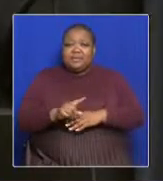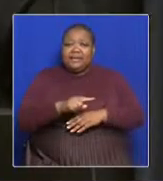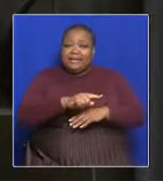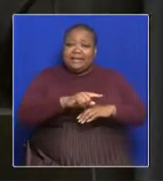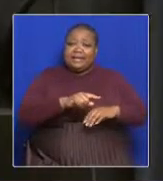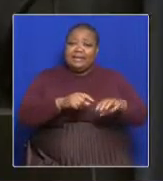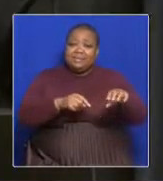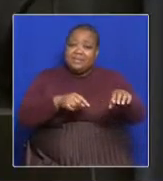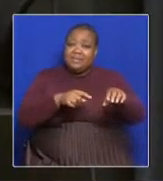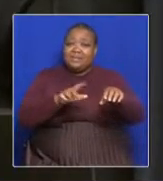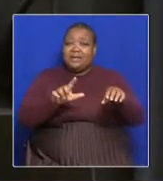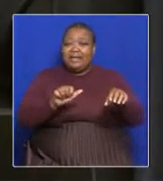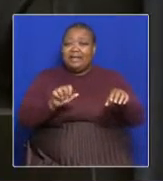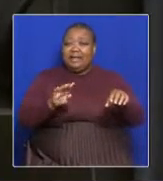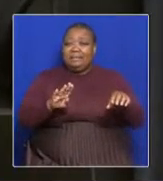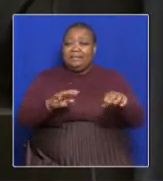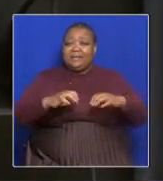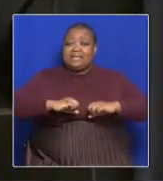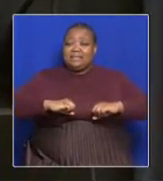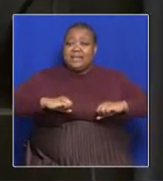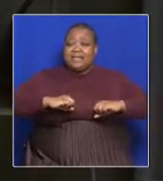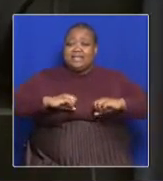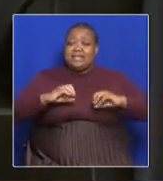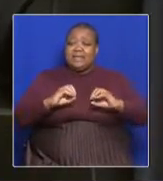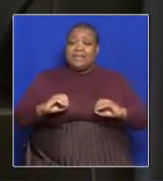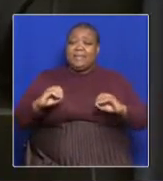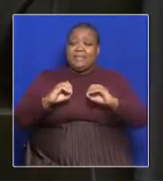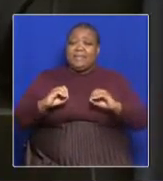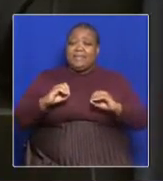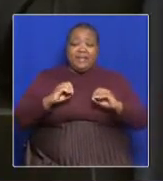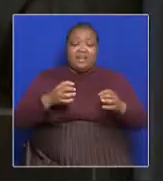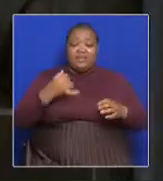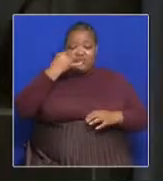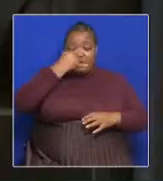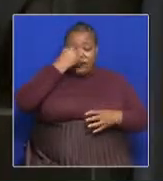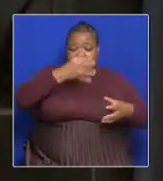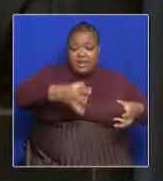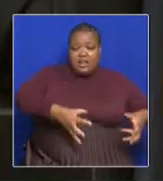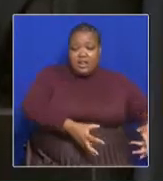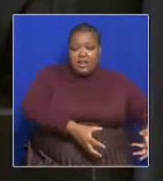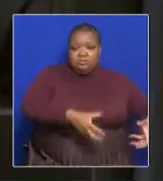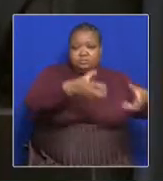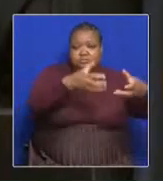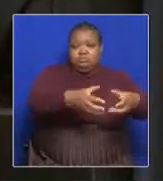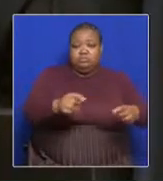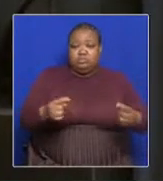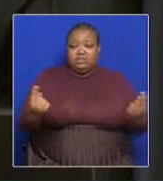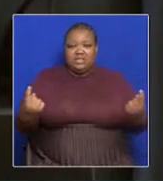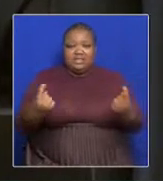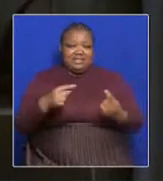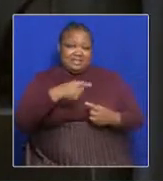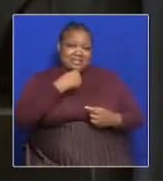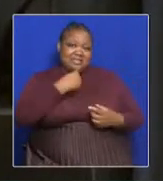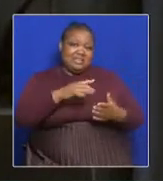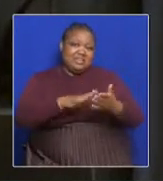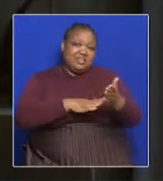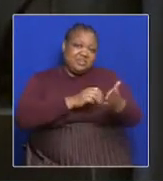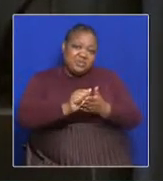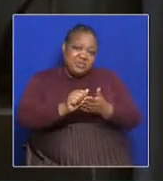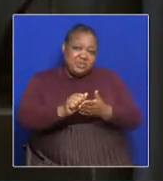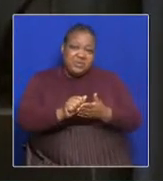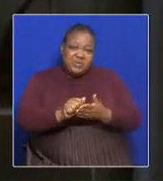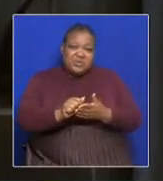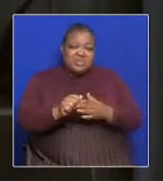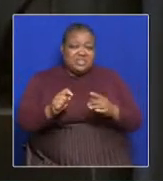drugs. They just don't have the space. And now you say they could never destroy them because they don't have the space to take them.